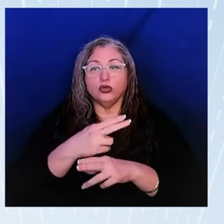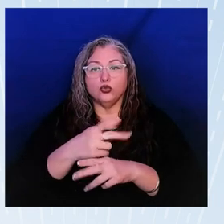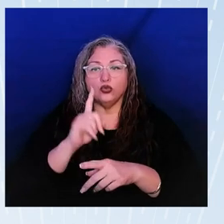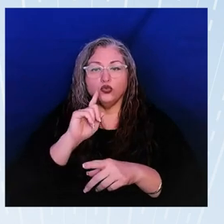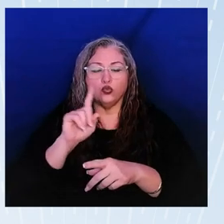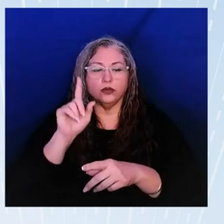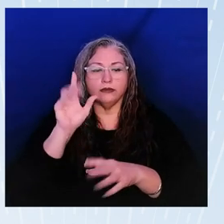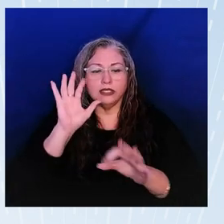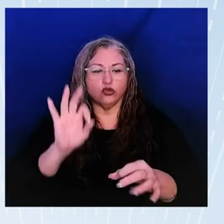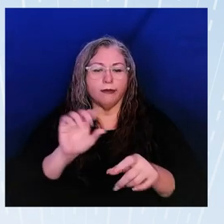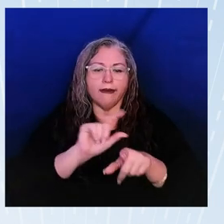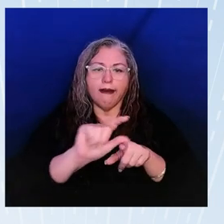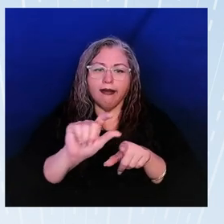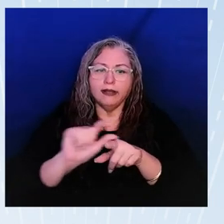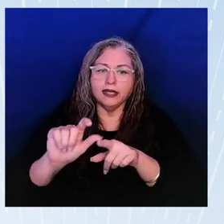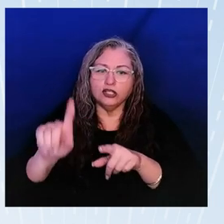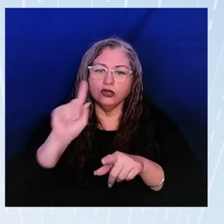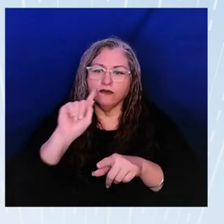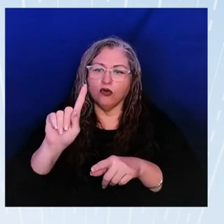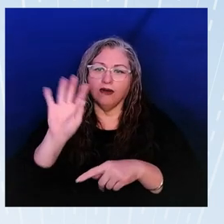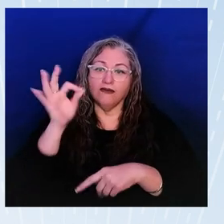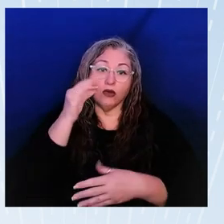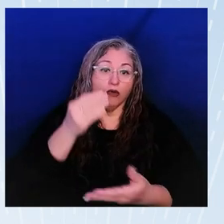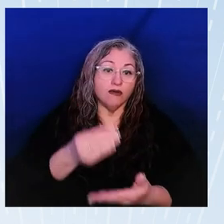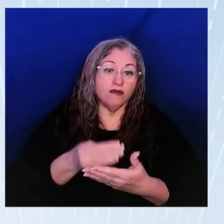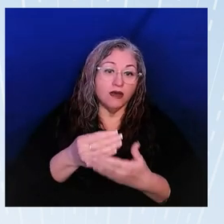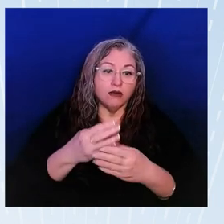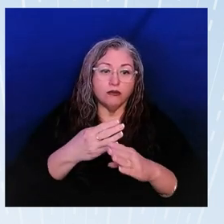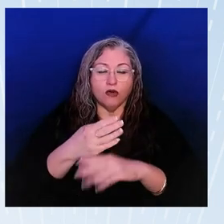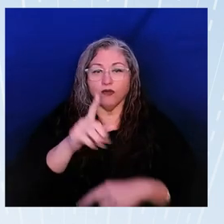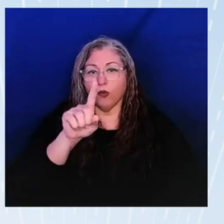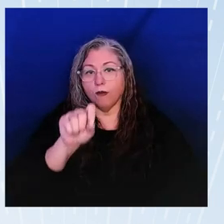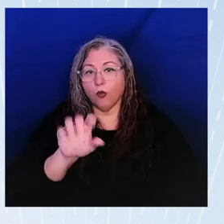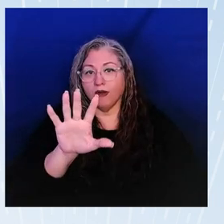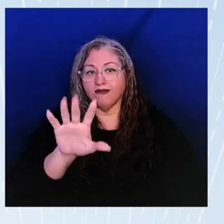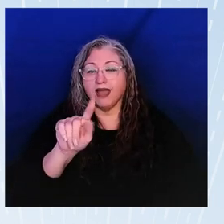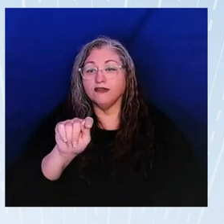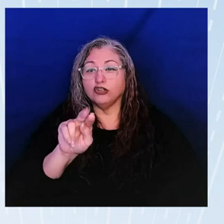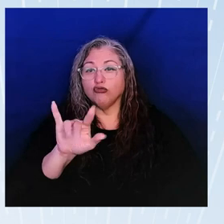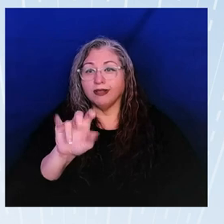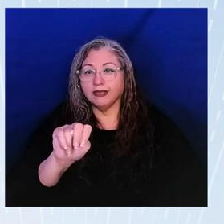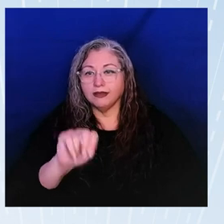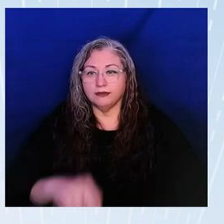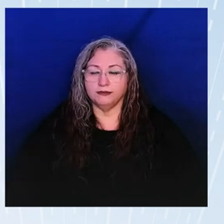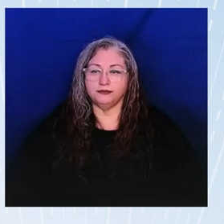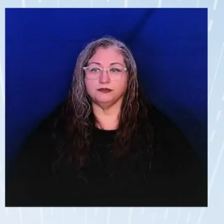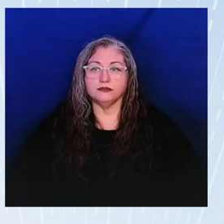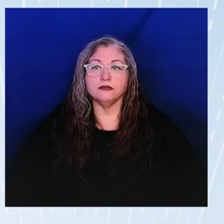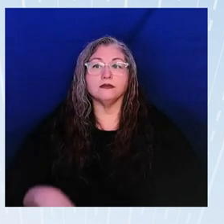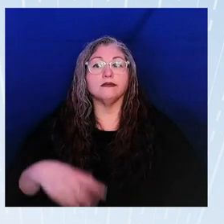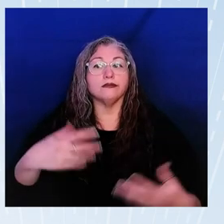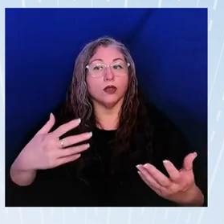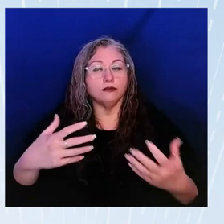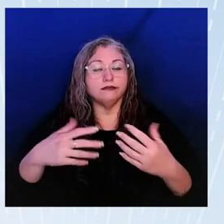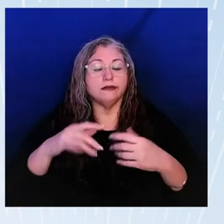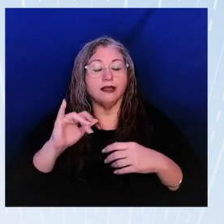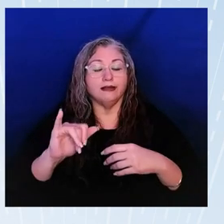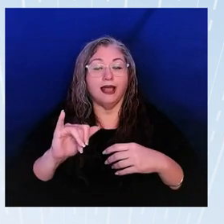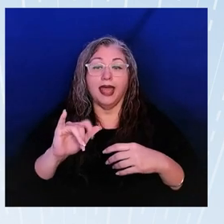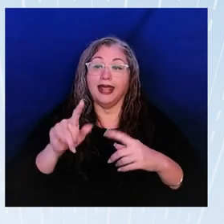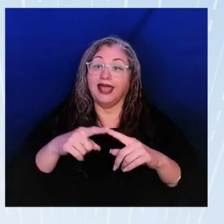allocations for federal funding exceeding $1.5 trillion. Subsequently, the absence of